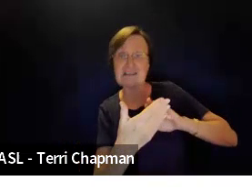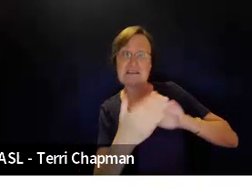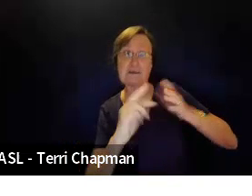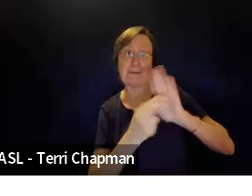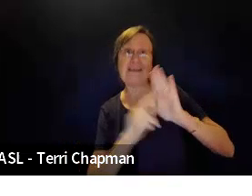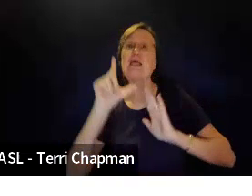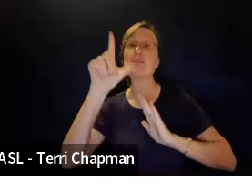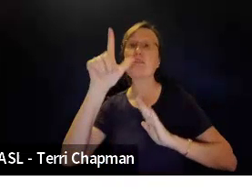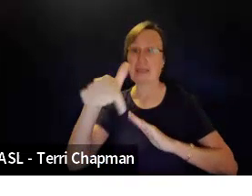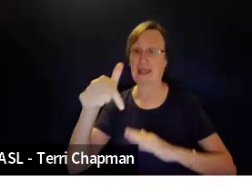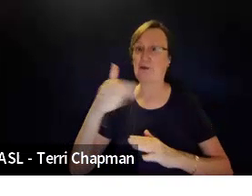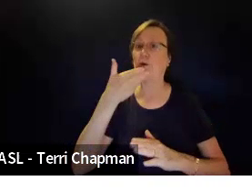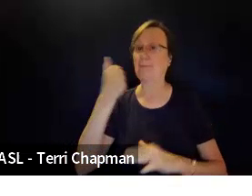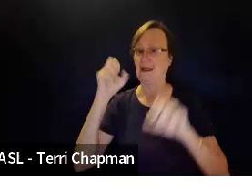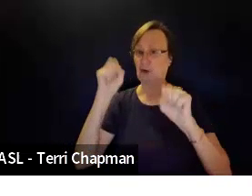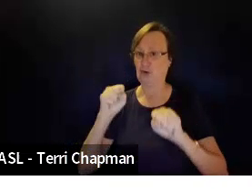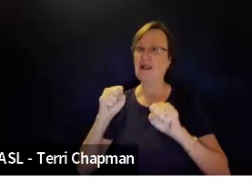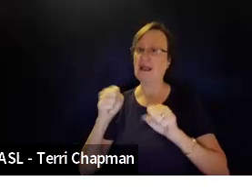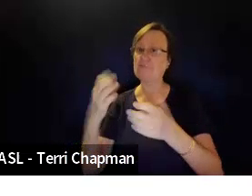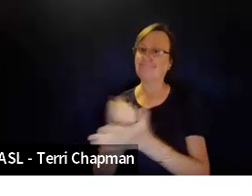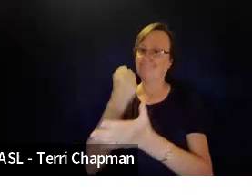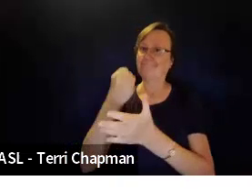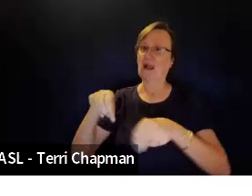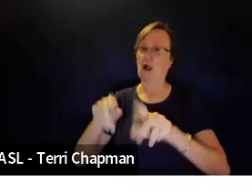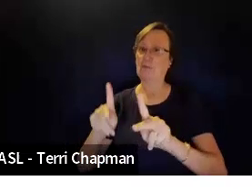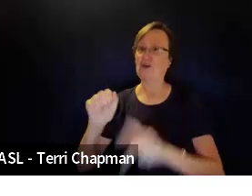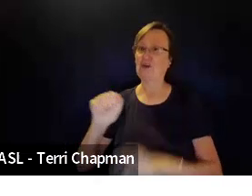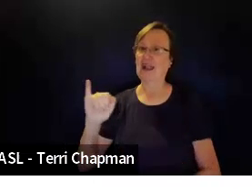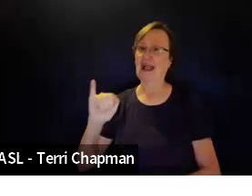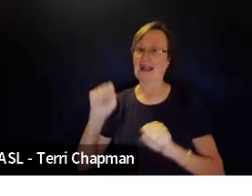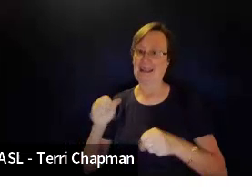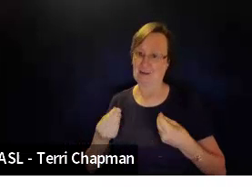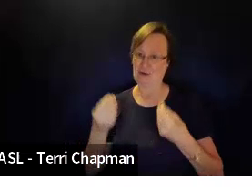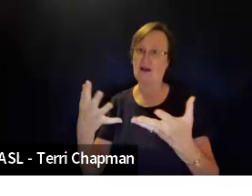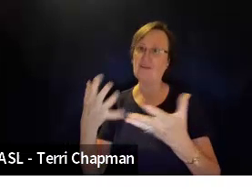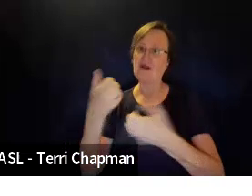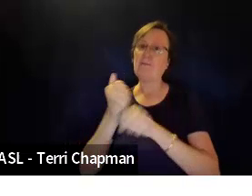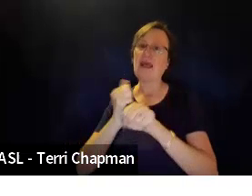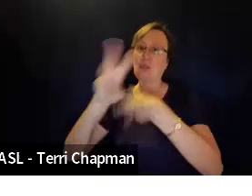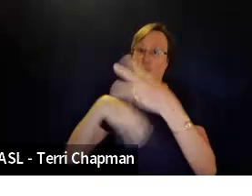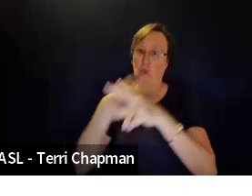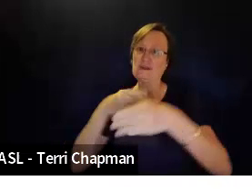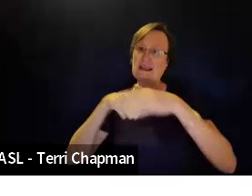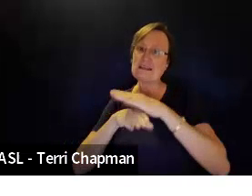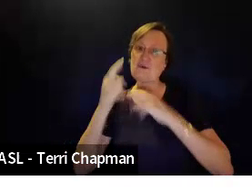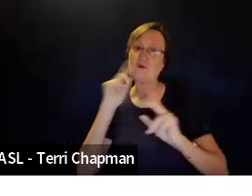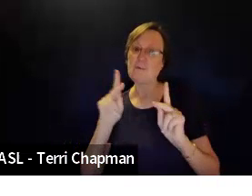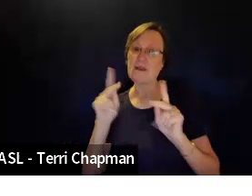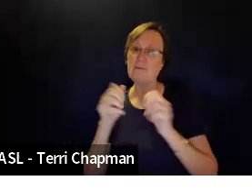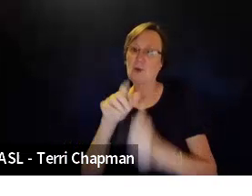can offer to making the world more accessible and inclusive for people with disabilities instead. I'll turn my time back